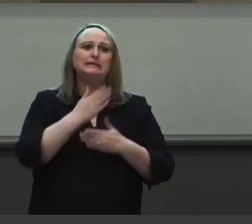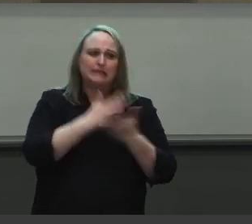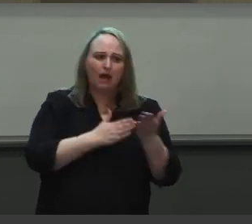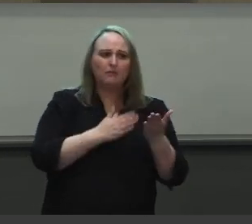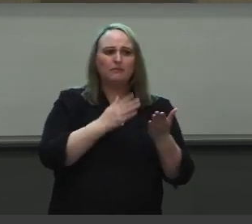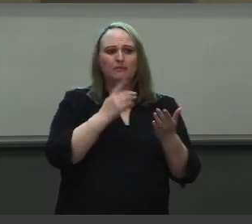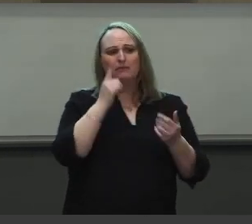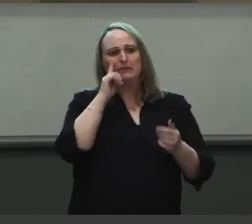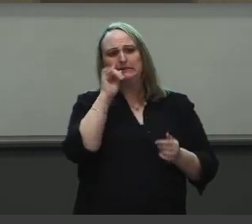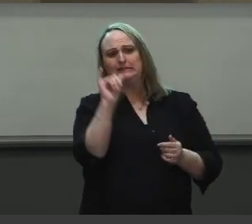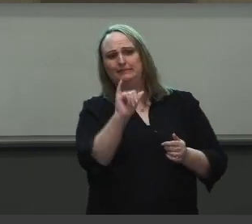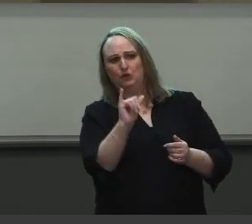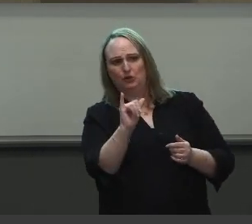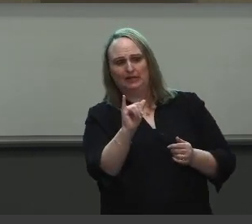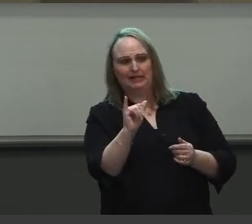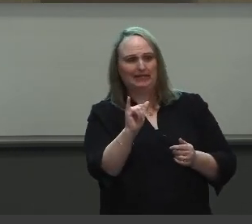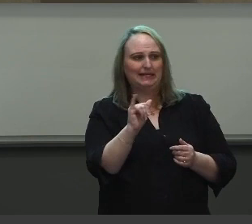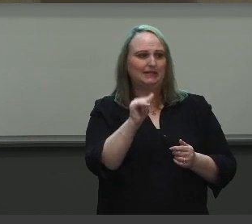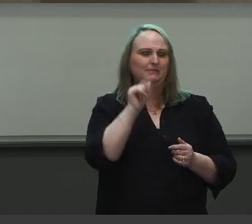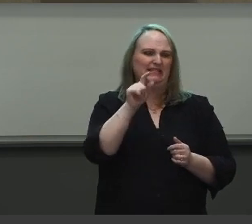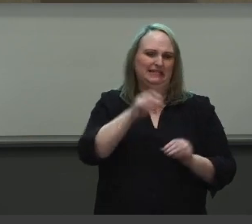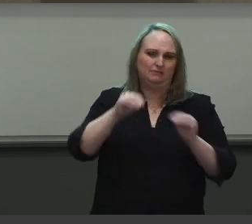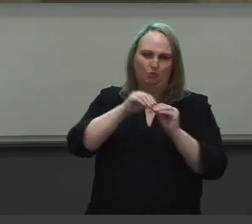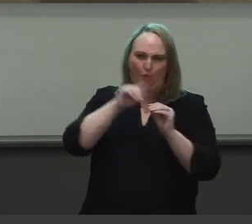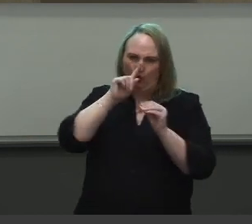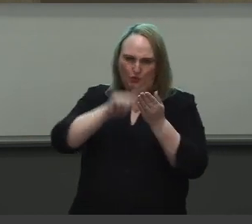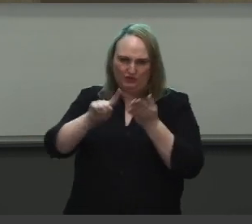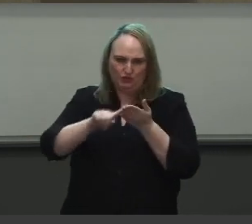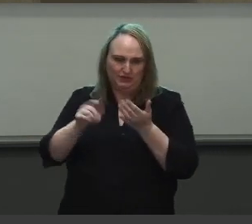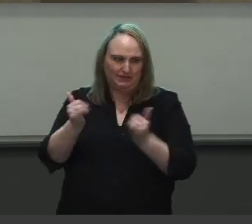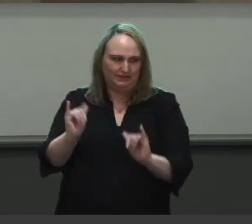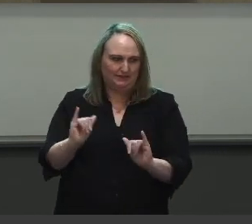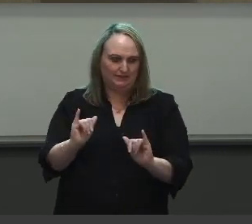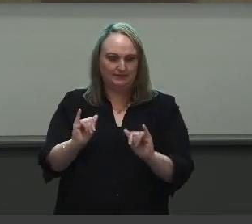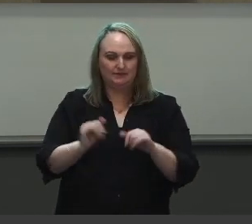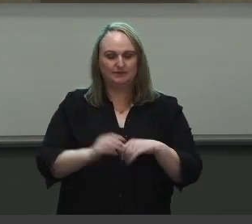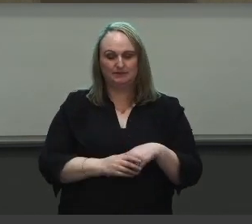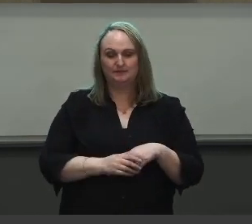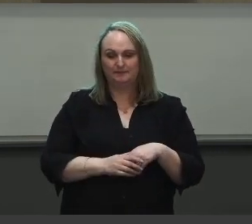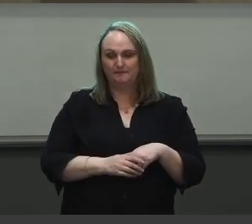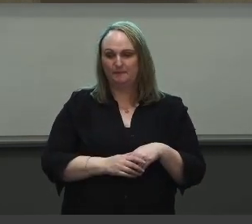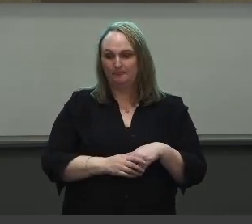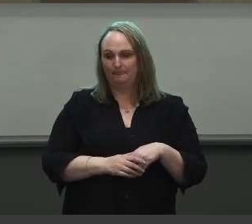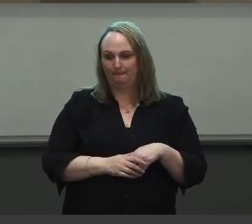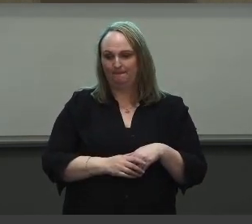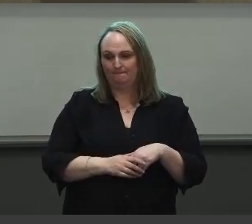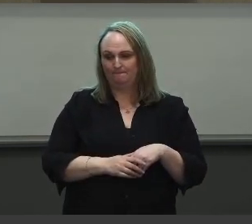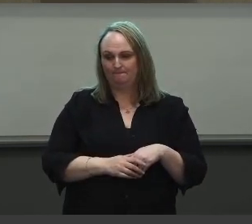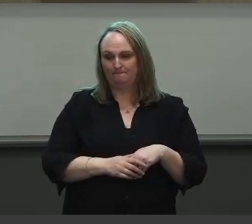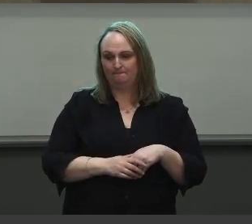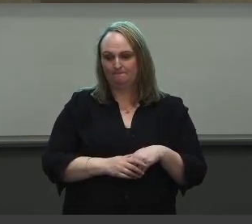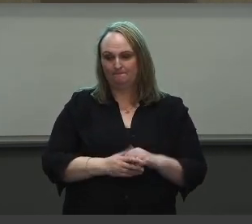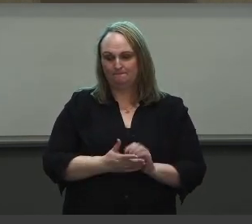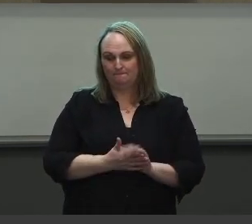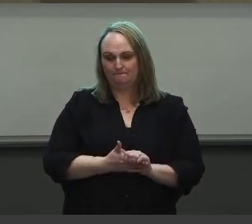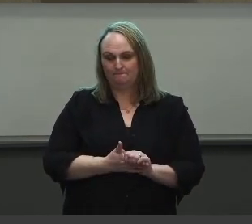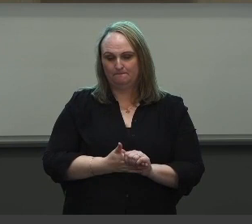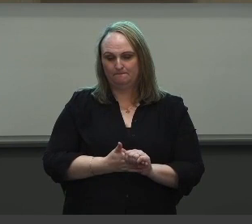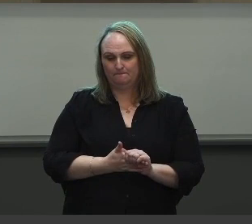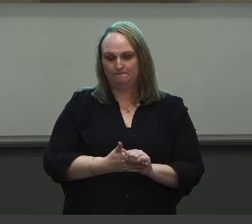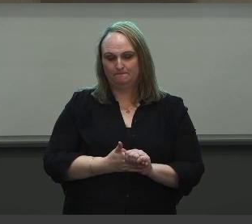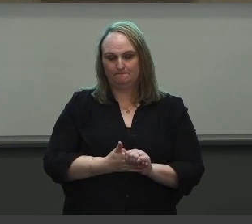that's still another area that needs to be explored. And we need to look at what that will show. Like I said, too, I think it's very important to get away